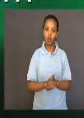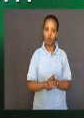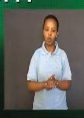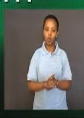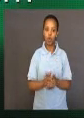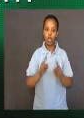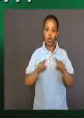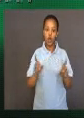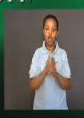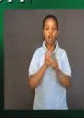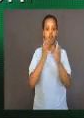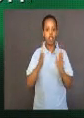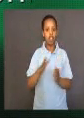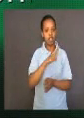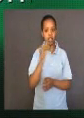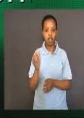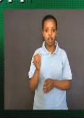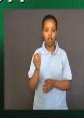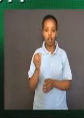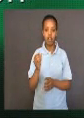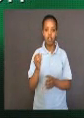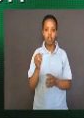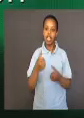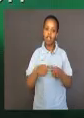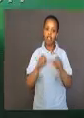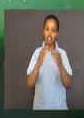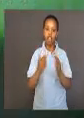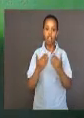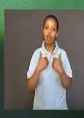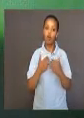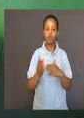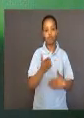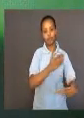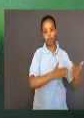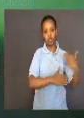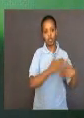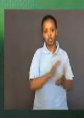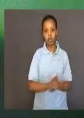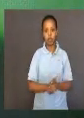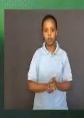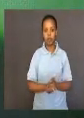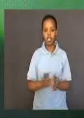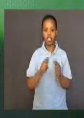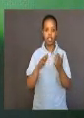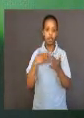creationism and spontaneous generation. Until next